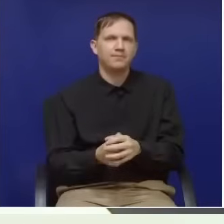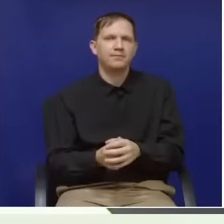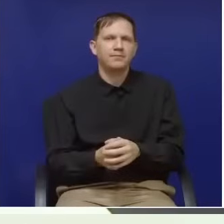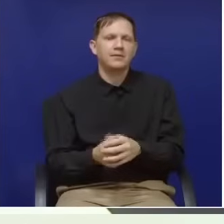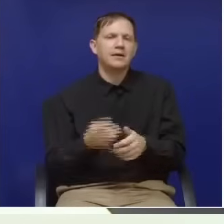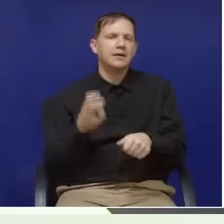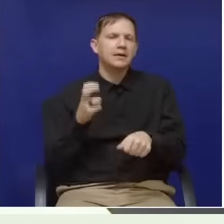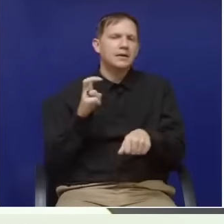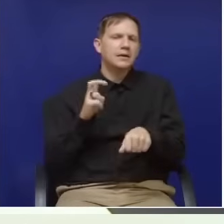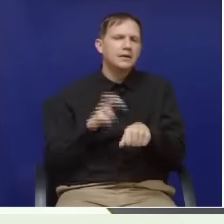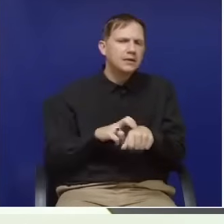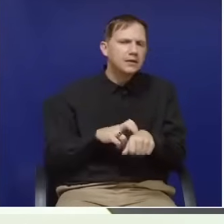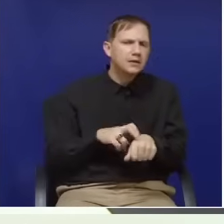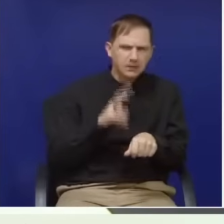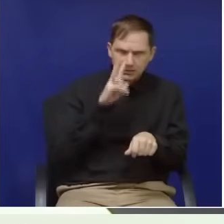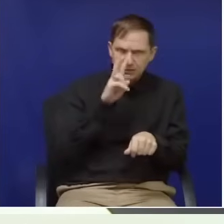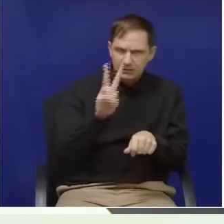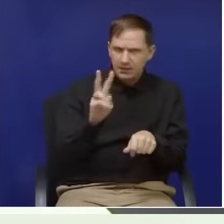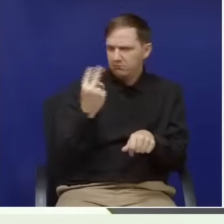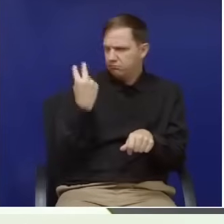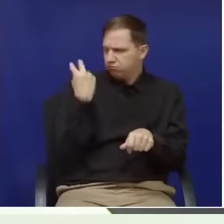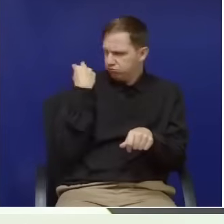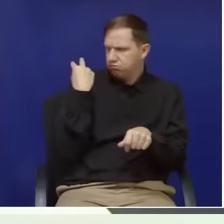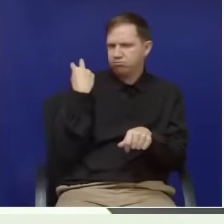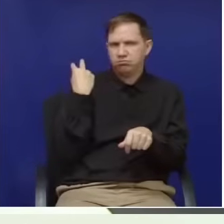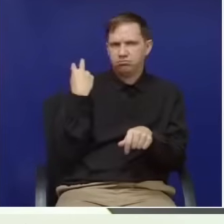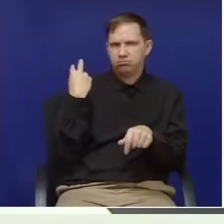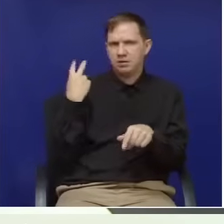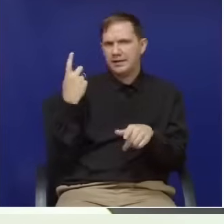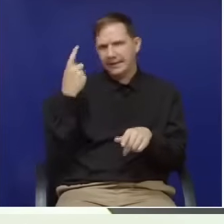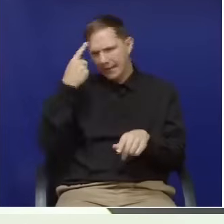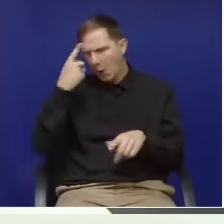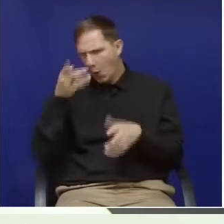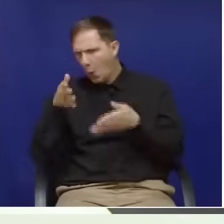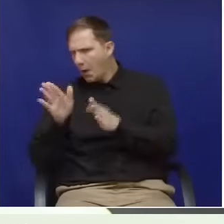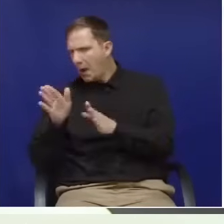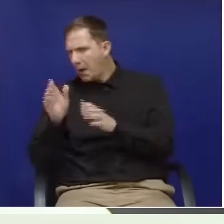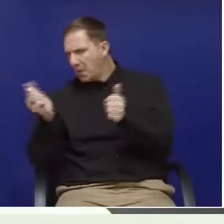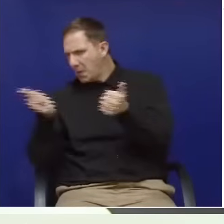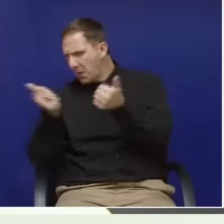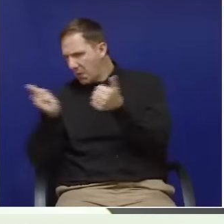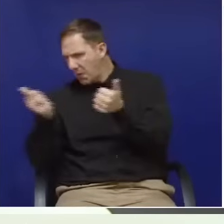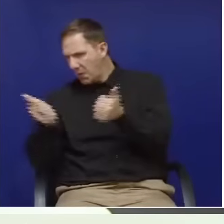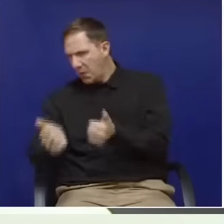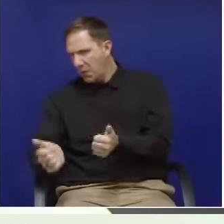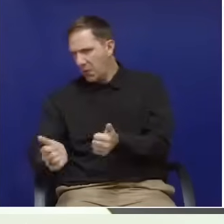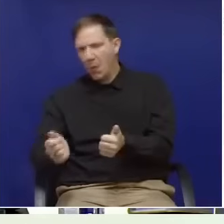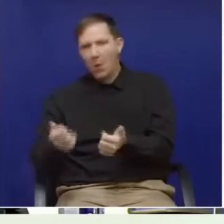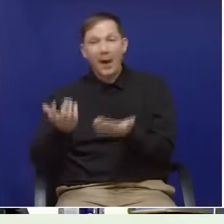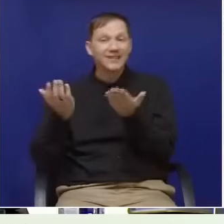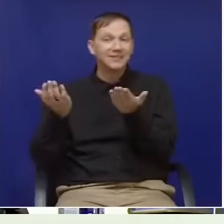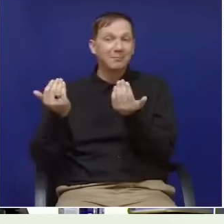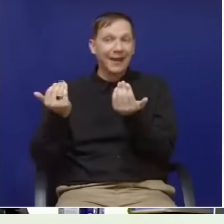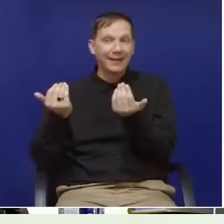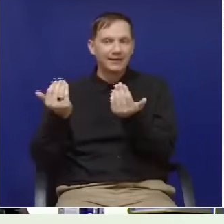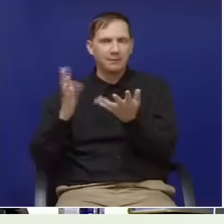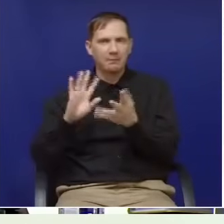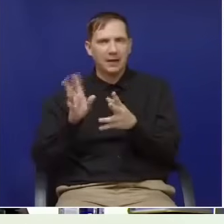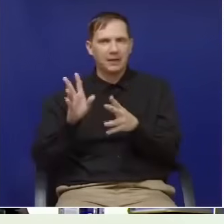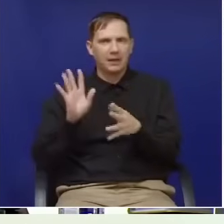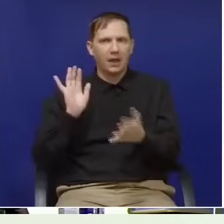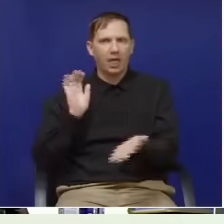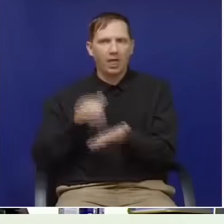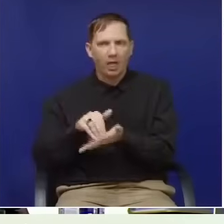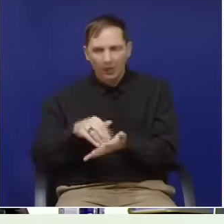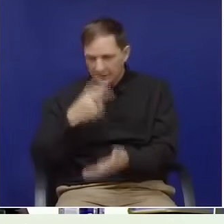honorable member, quite a number of things we might have thought that this would work better. This is what can work better. And also, remember, part